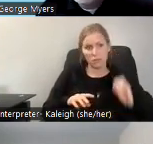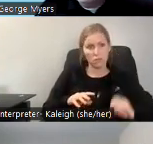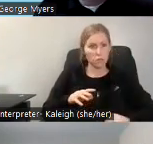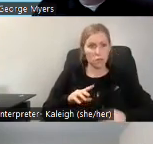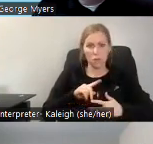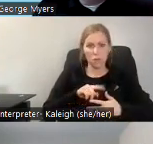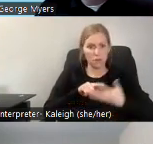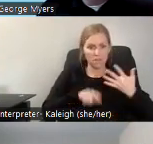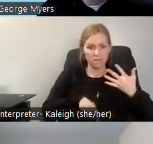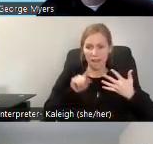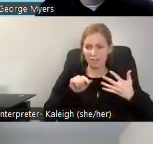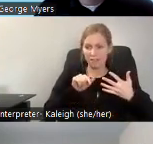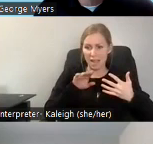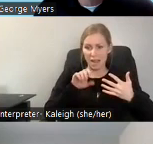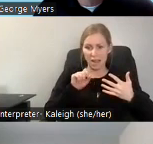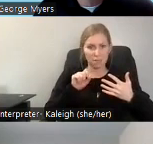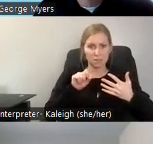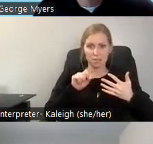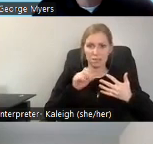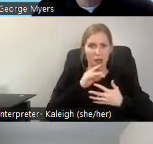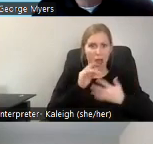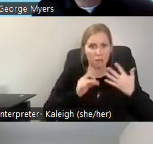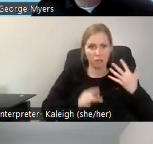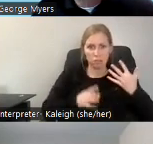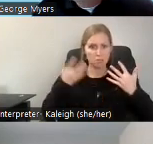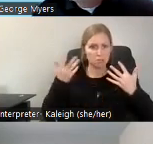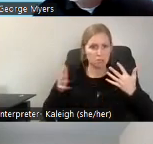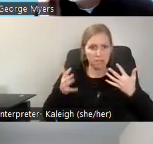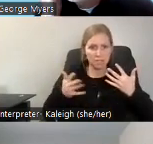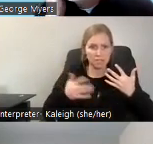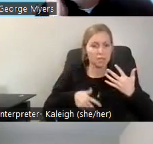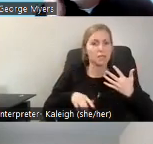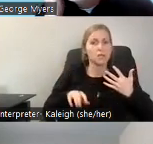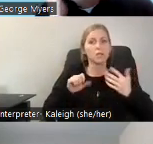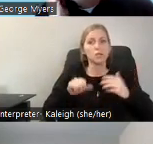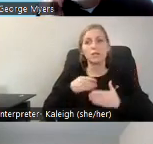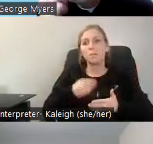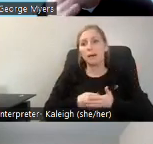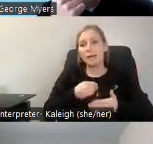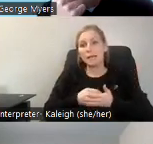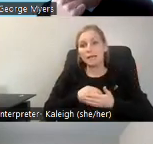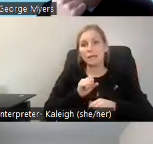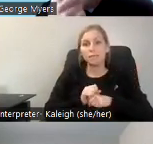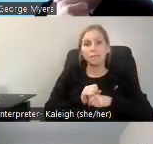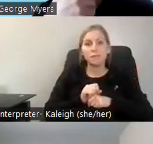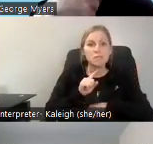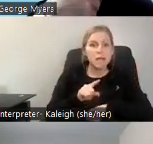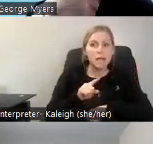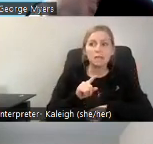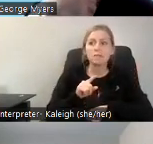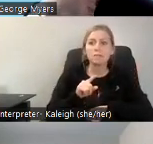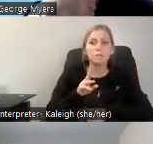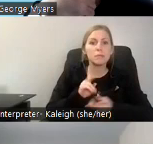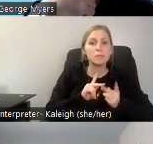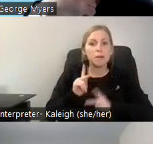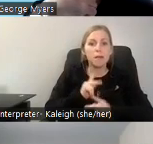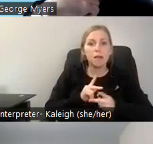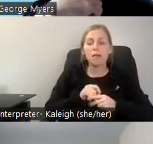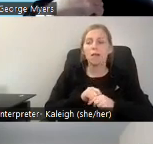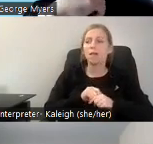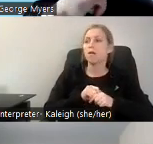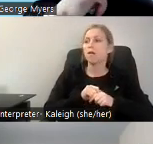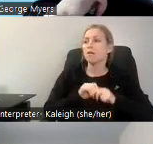can click on, and you can send money to other people. You